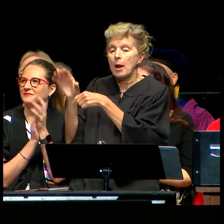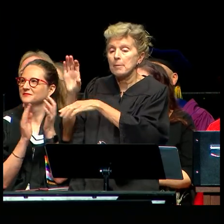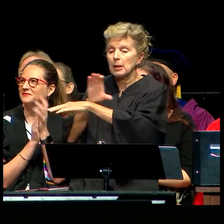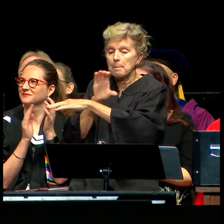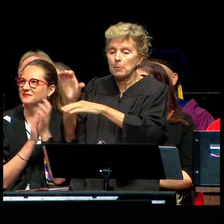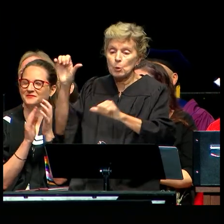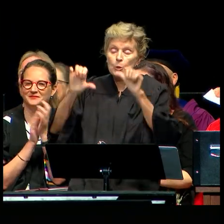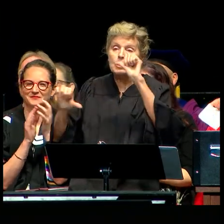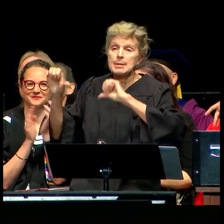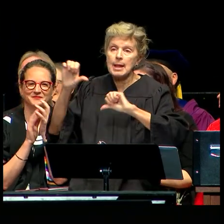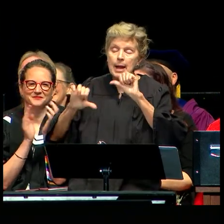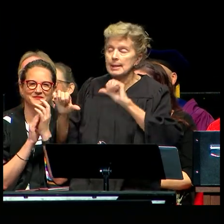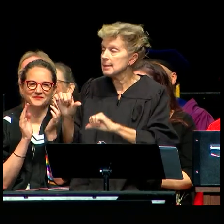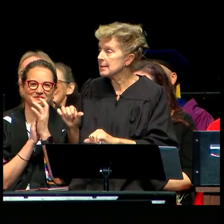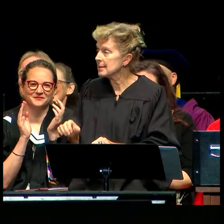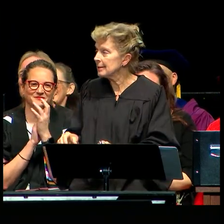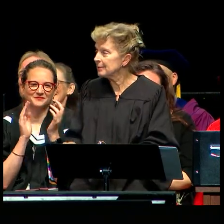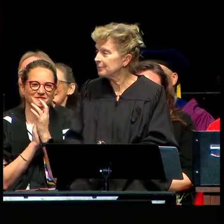Science.